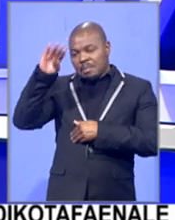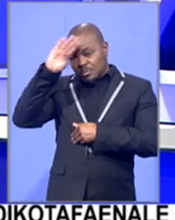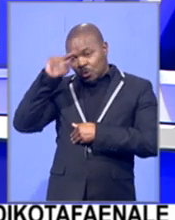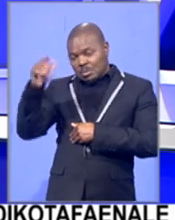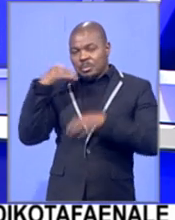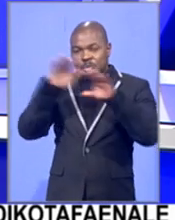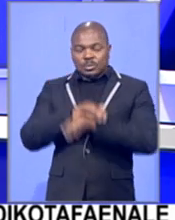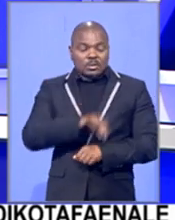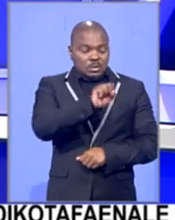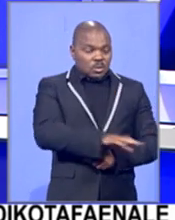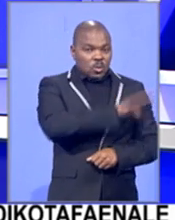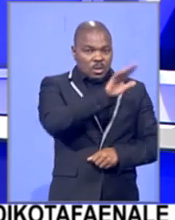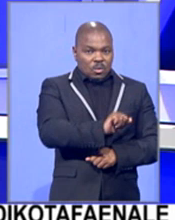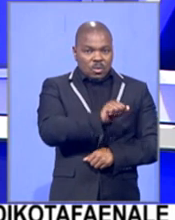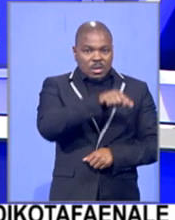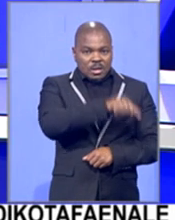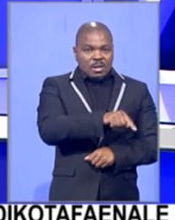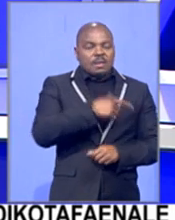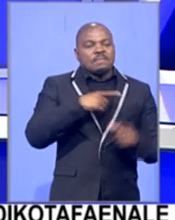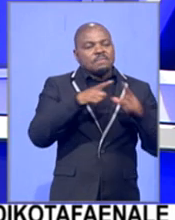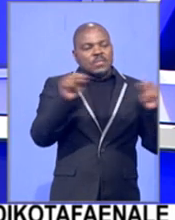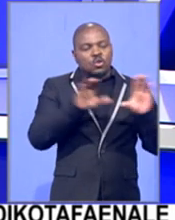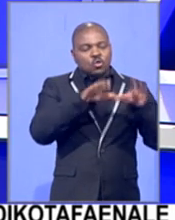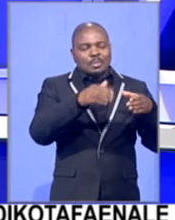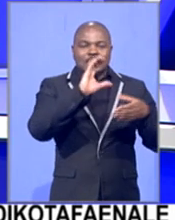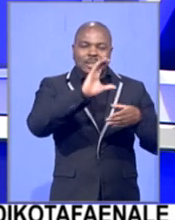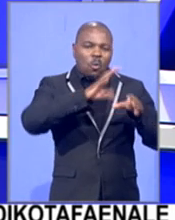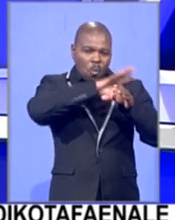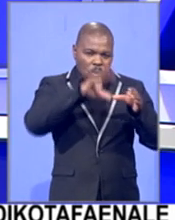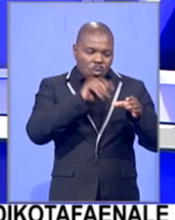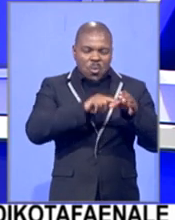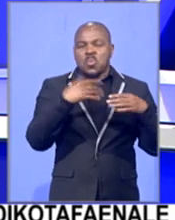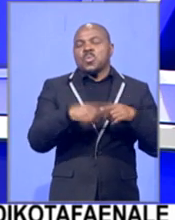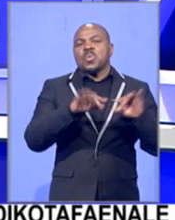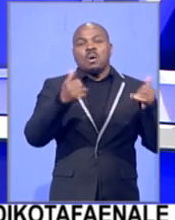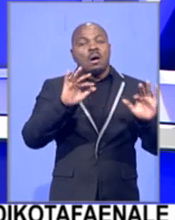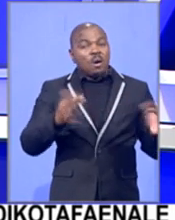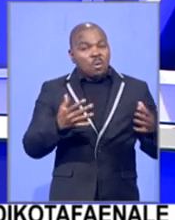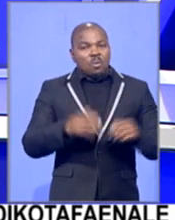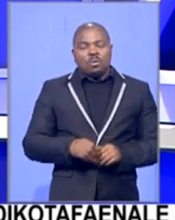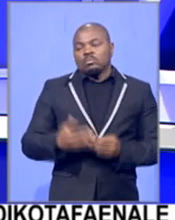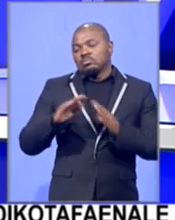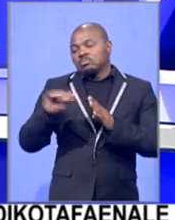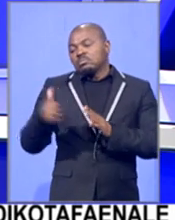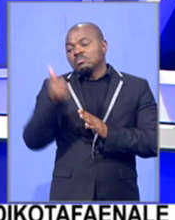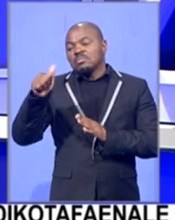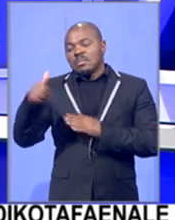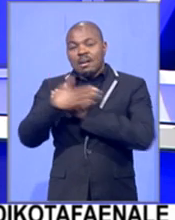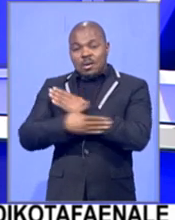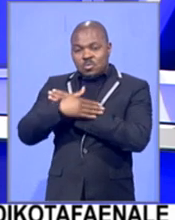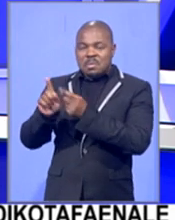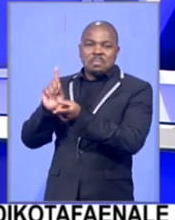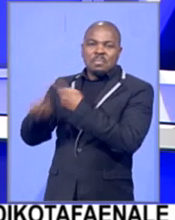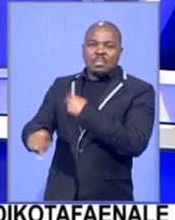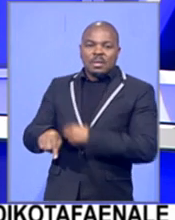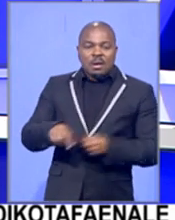feta. Afrika Borwa e rumile dipapadi tsa Group C ka bokgware ka go fenya baagišane ba bona fao gabjalo